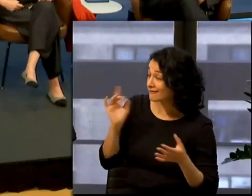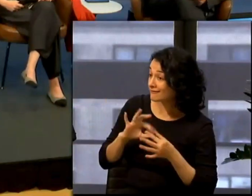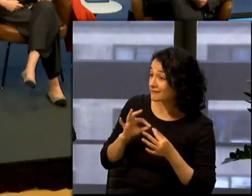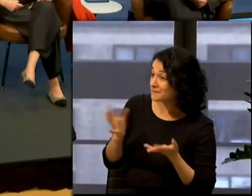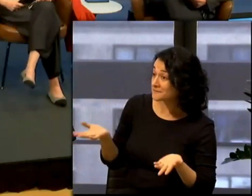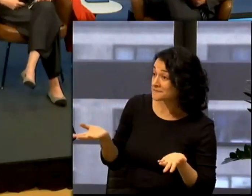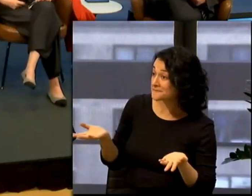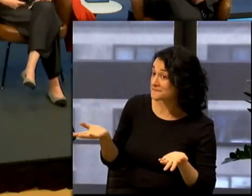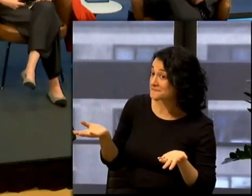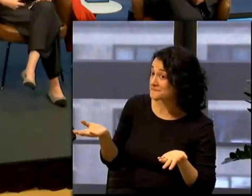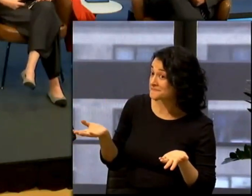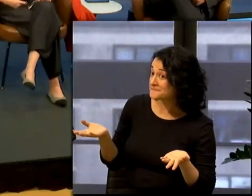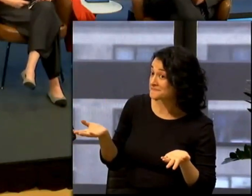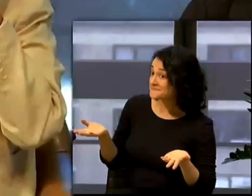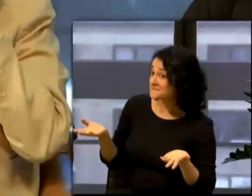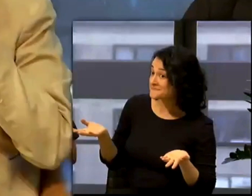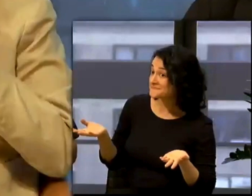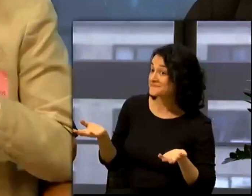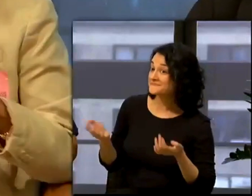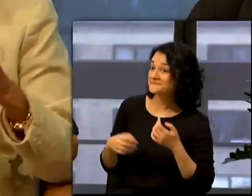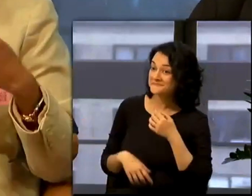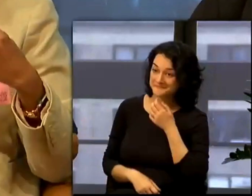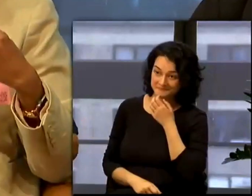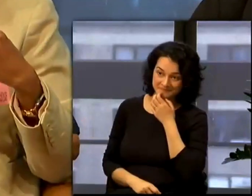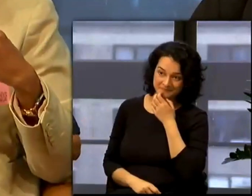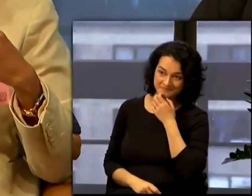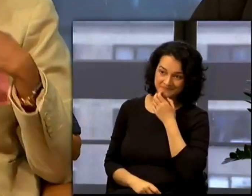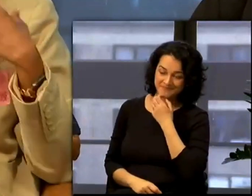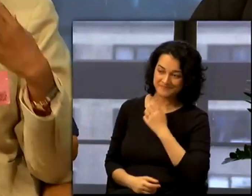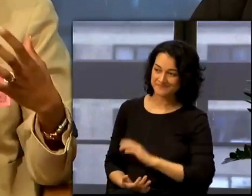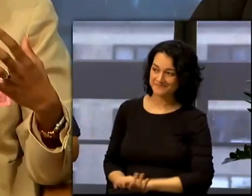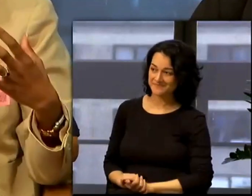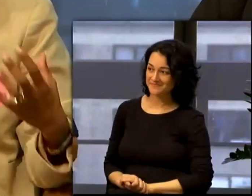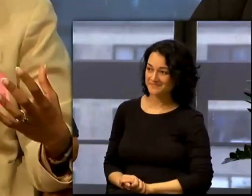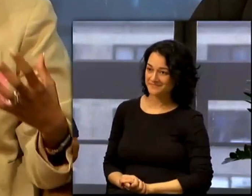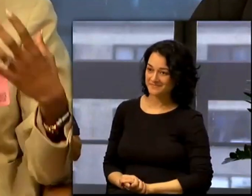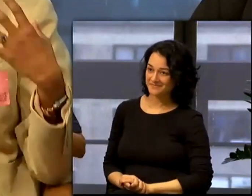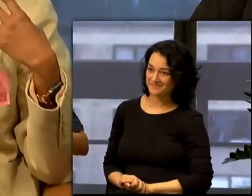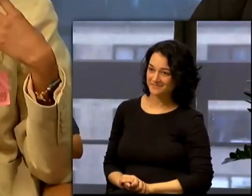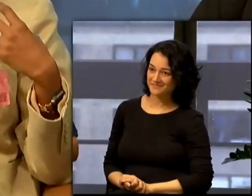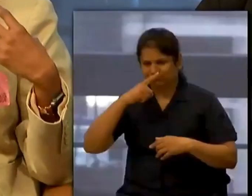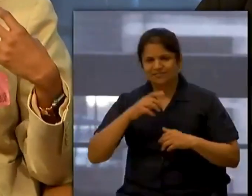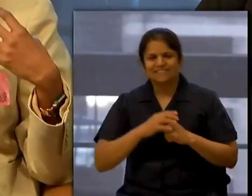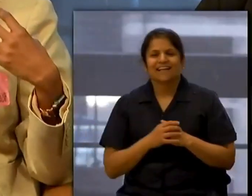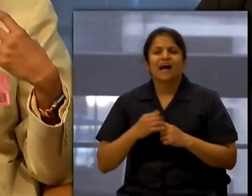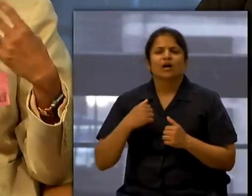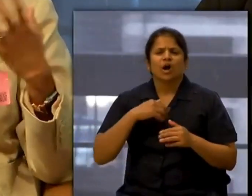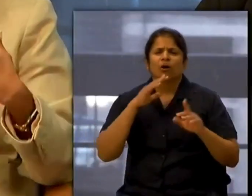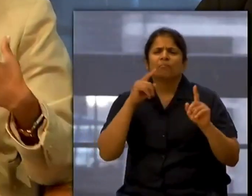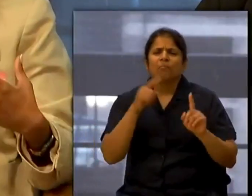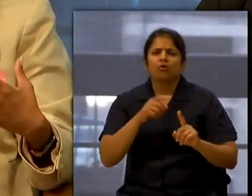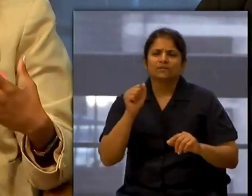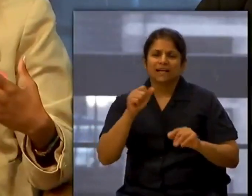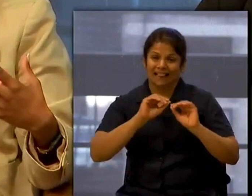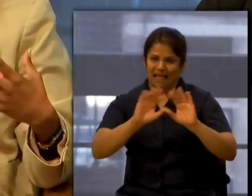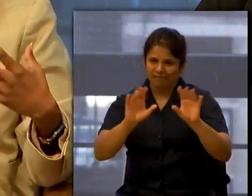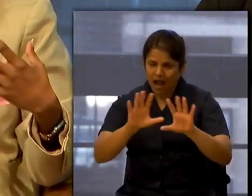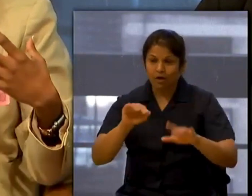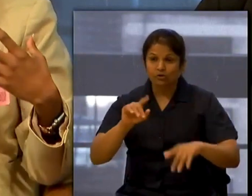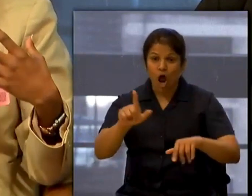that. Go for it, Galila. Yeah, that is a great point. And just as a disclaimer, long-term care insurance, because we focus so much